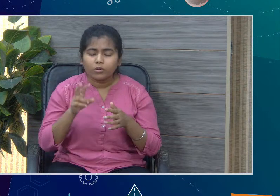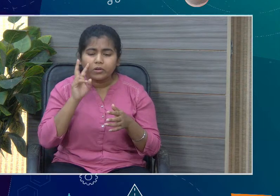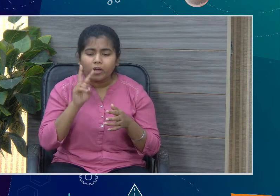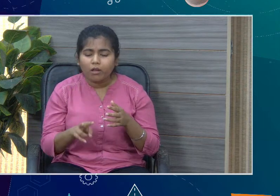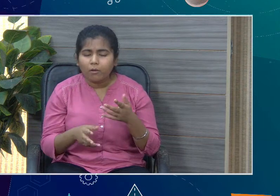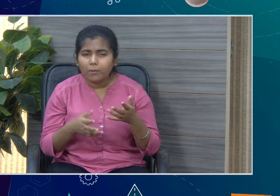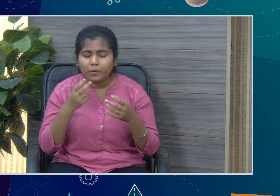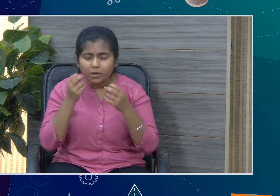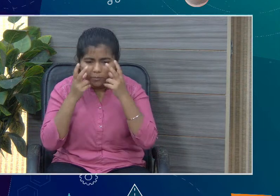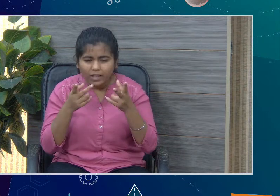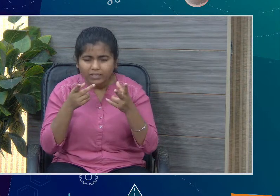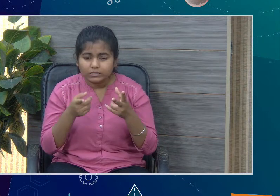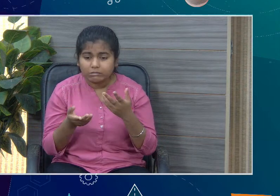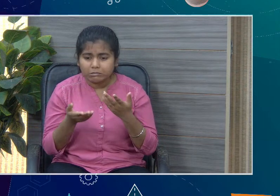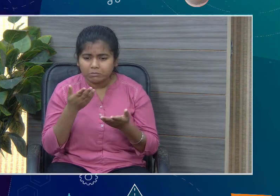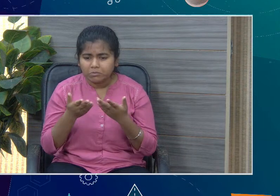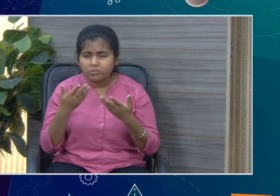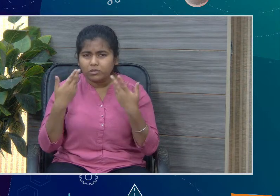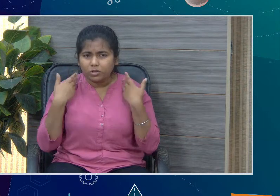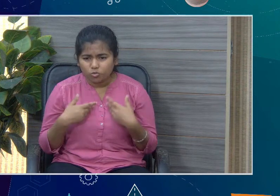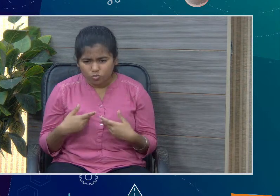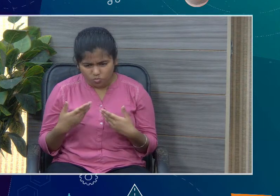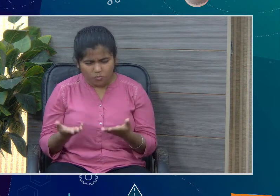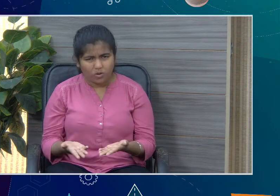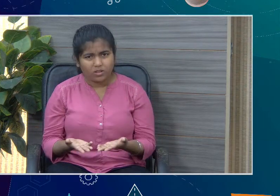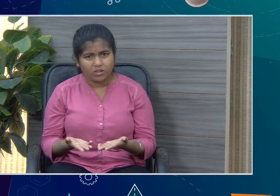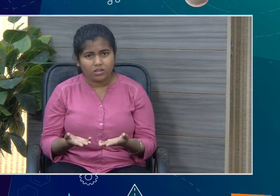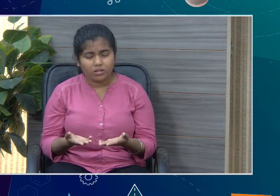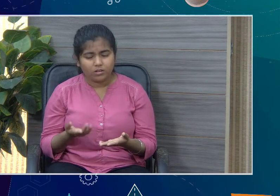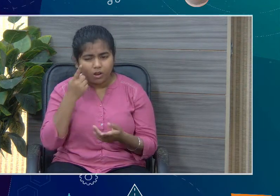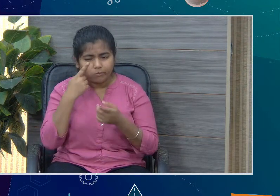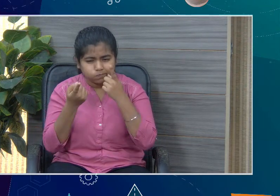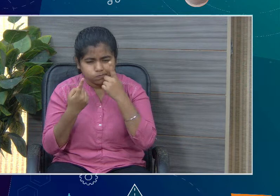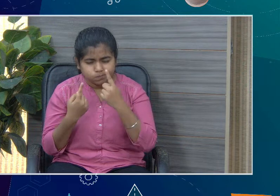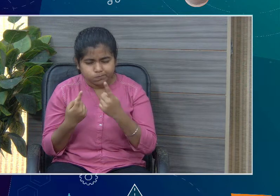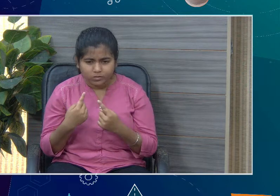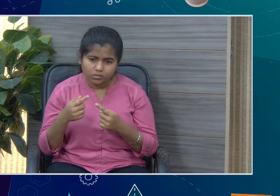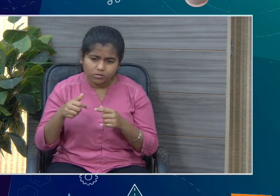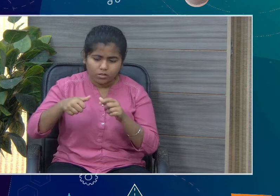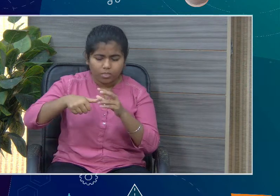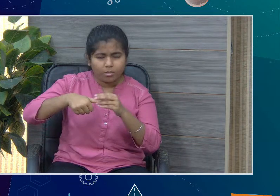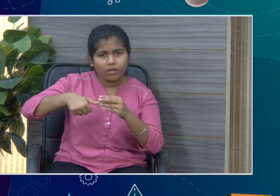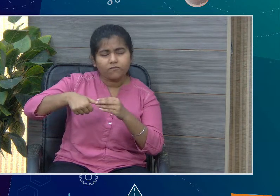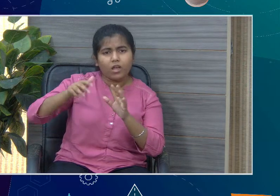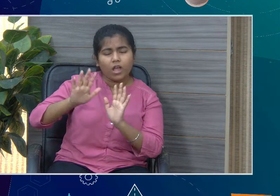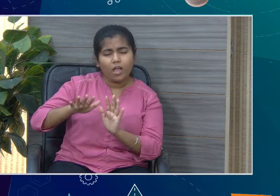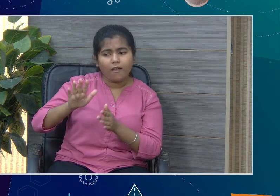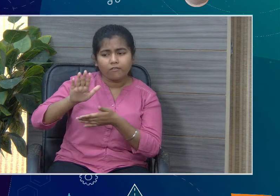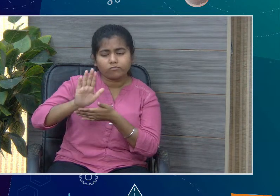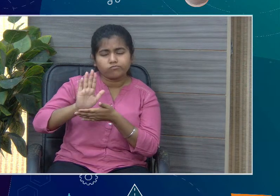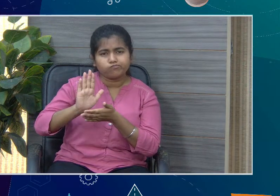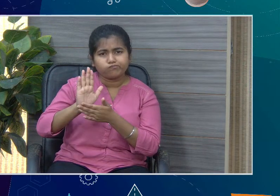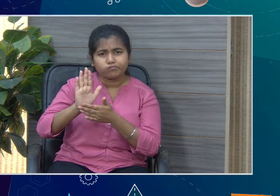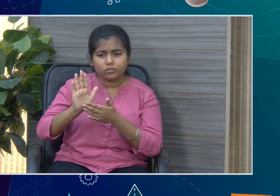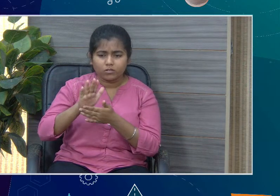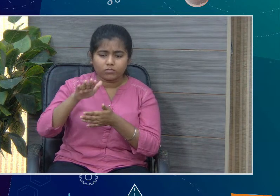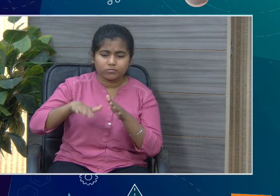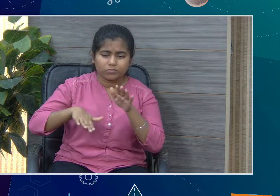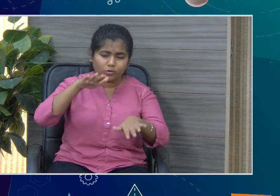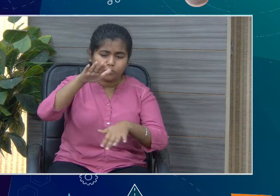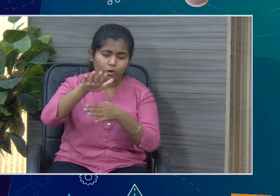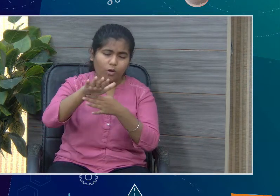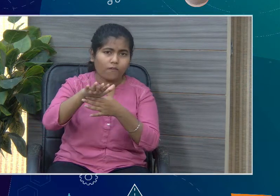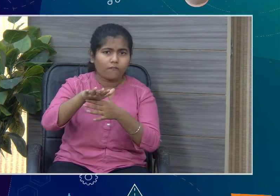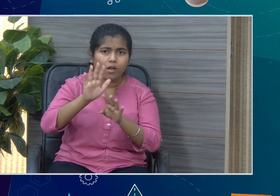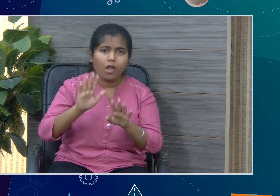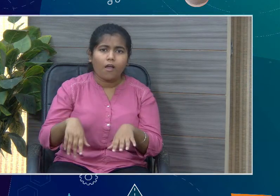He examined it thoroughly. That it has toes, it has heels, so it must be human